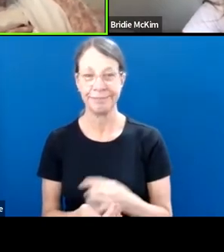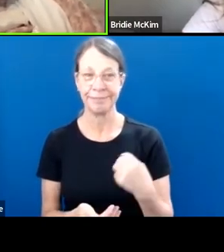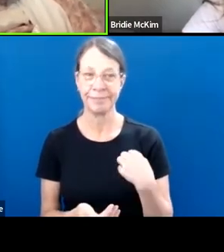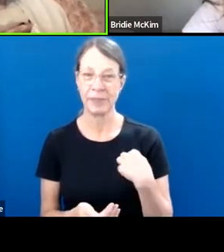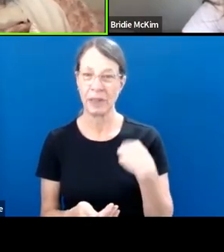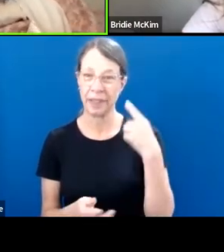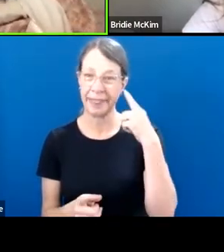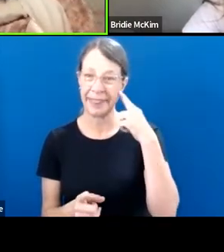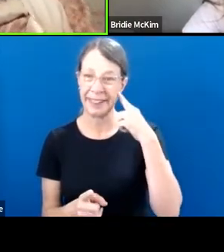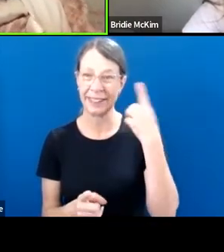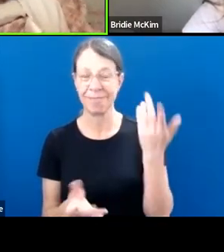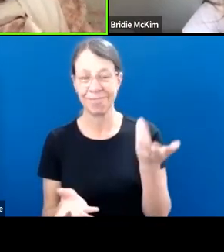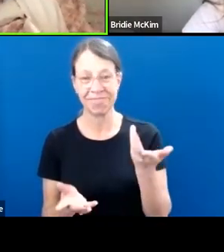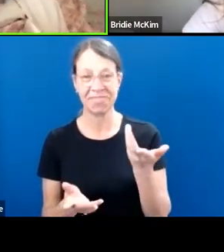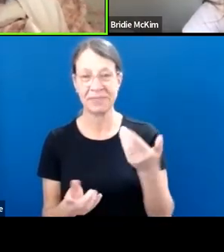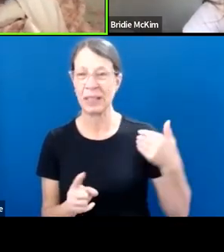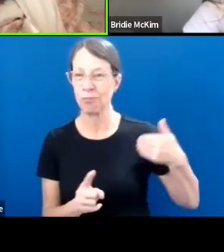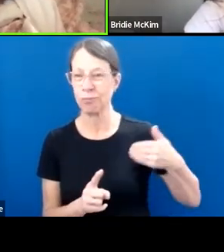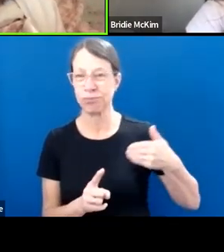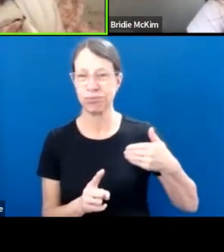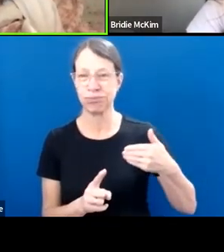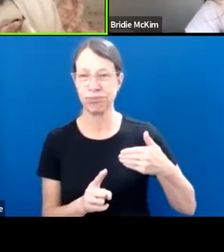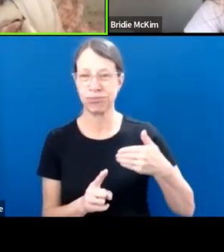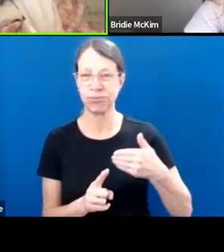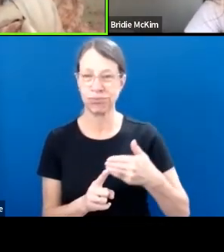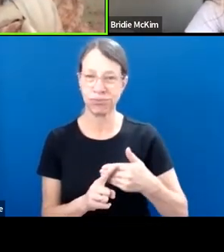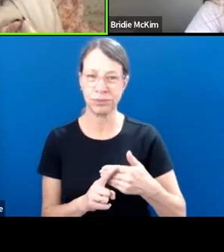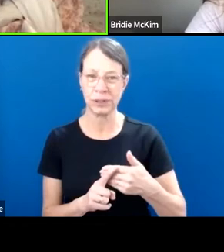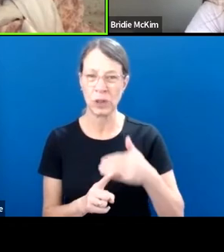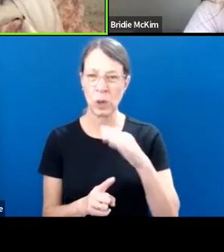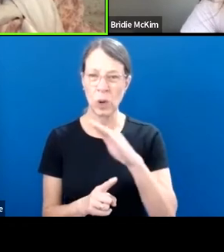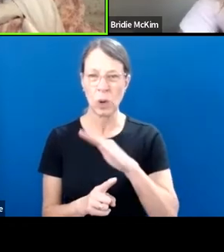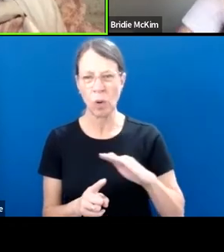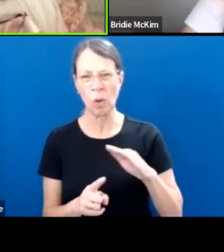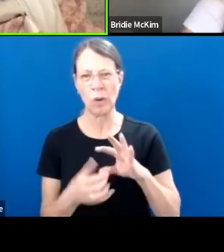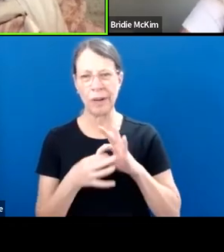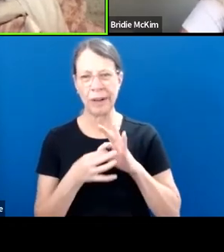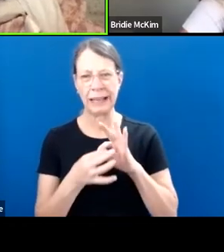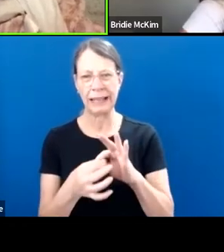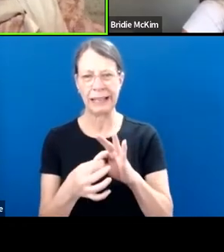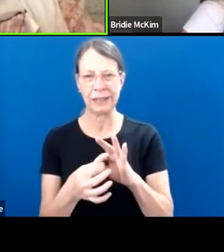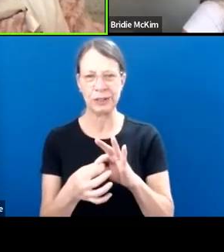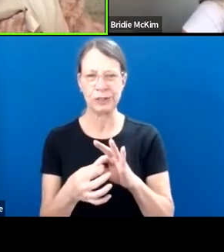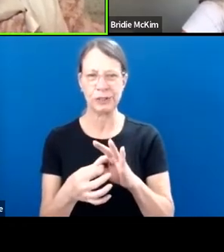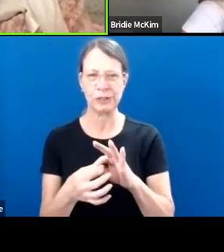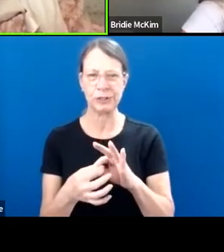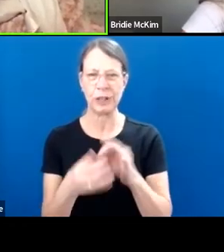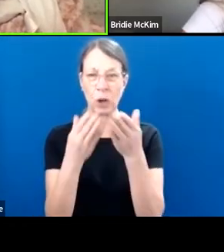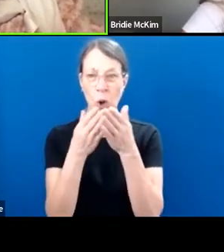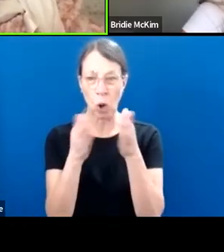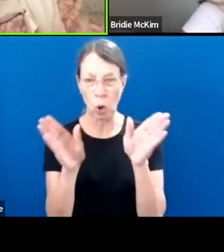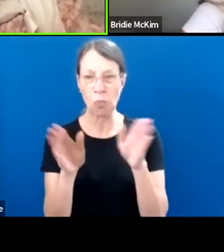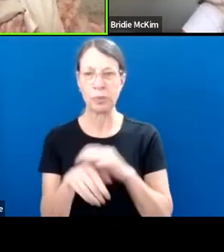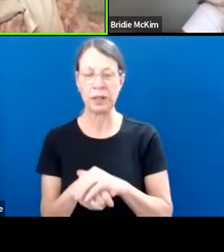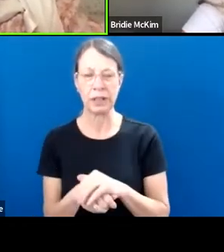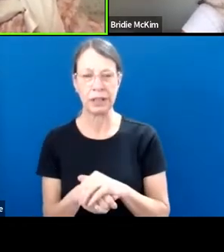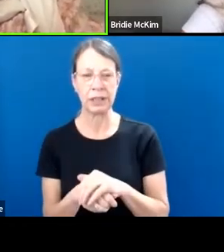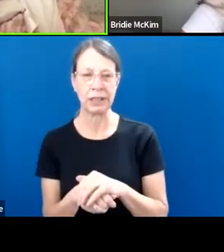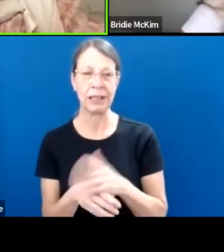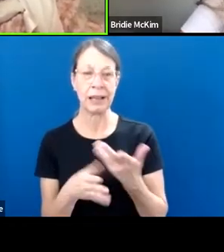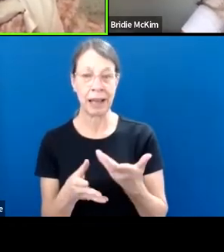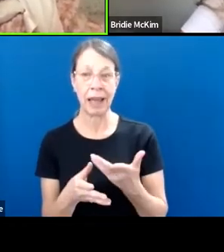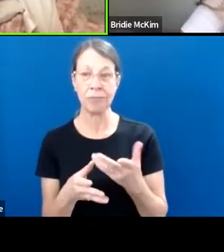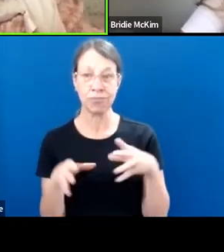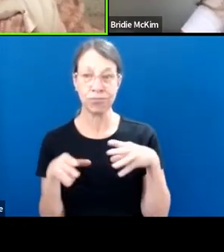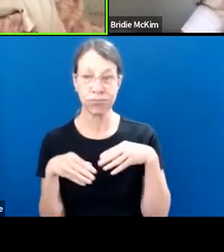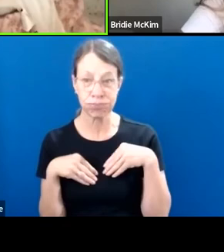I've taken have just come down to being open and being receptive to people when the opportunities